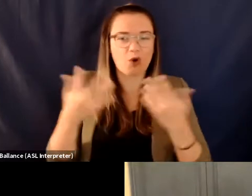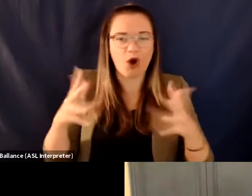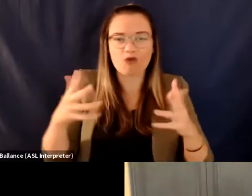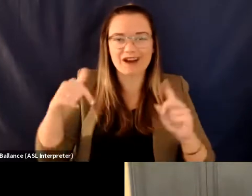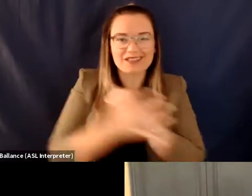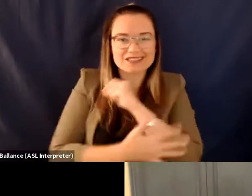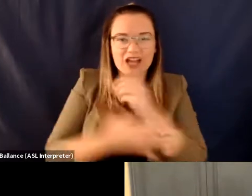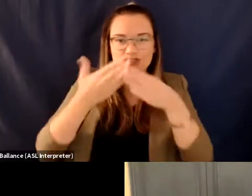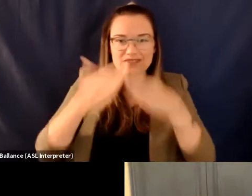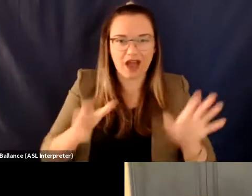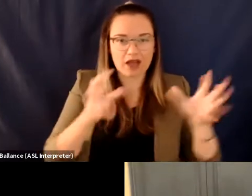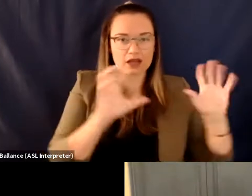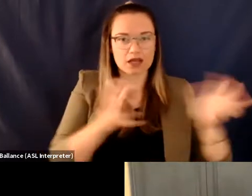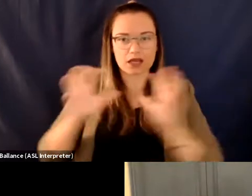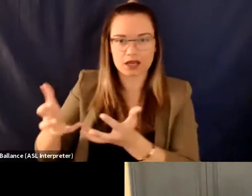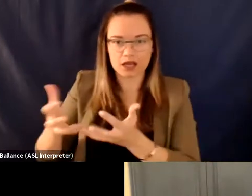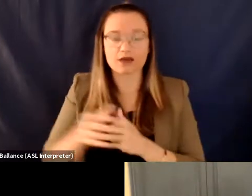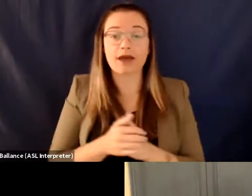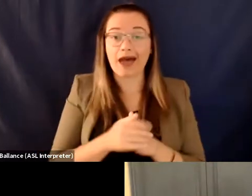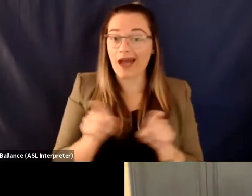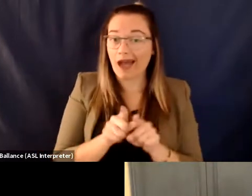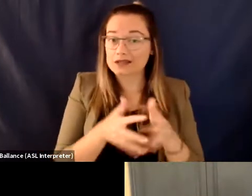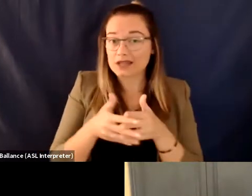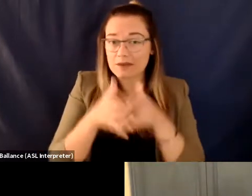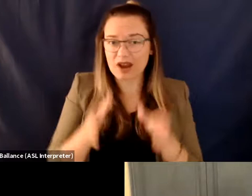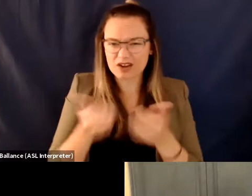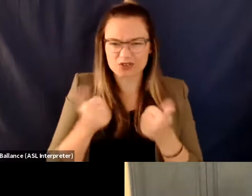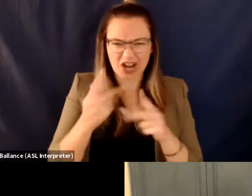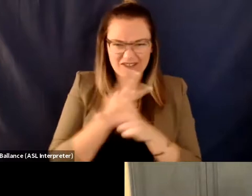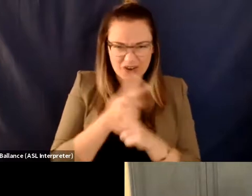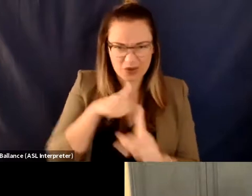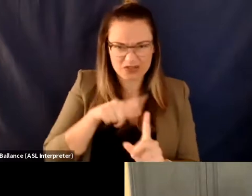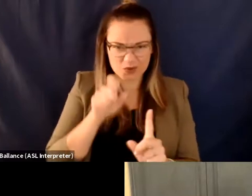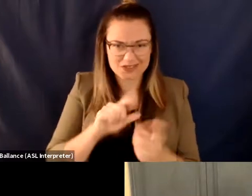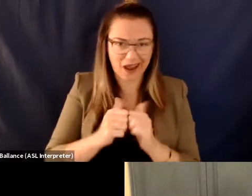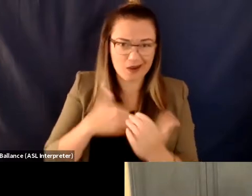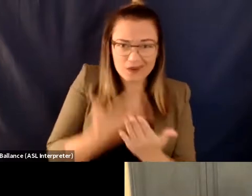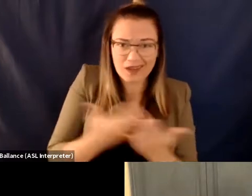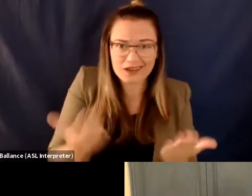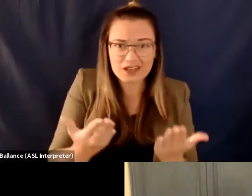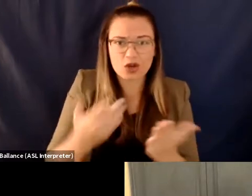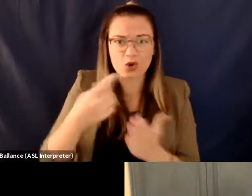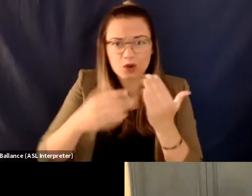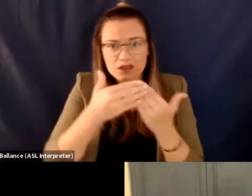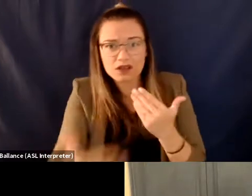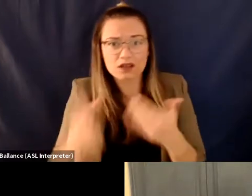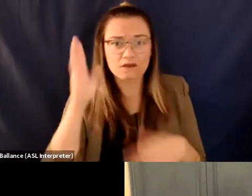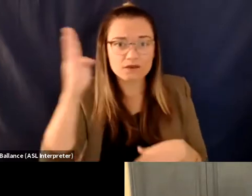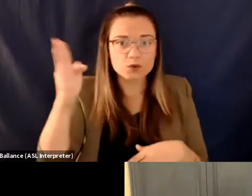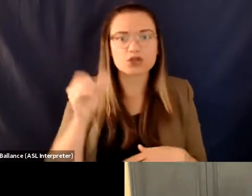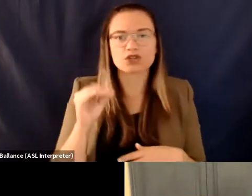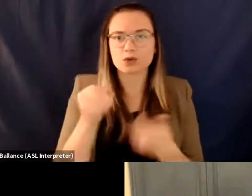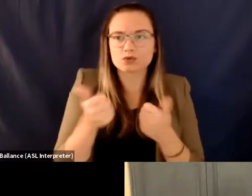as filmmakers, as Americans, trying to wrestle with this question of how did we get here and what is the future, and looking for a